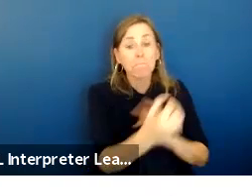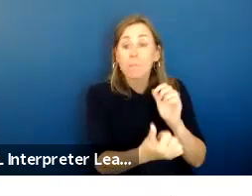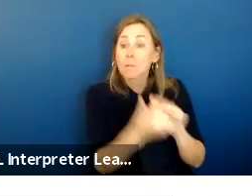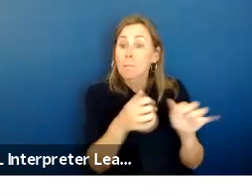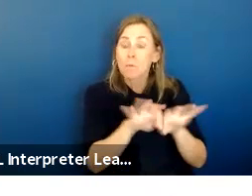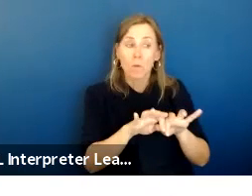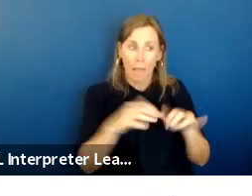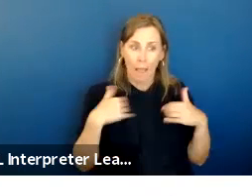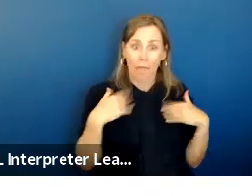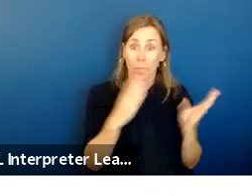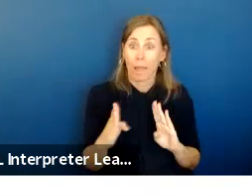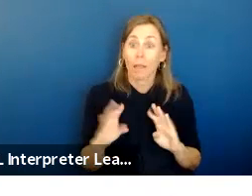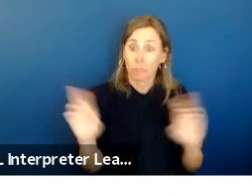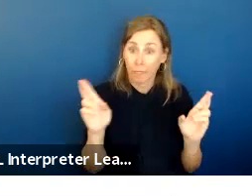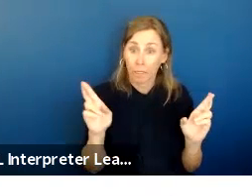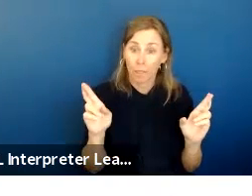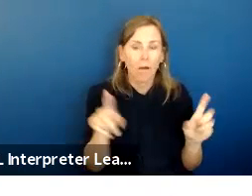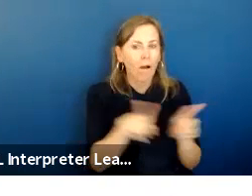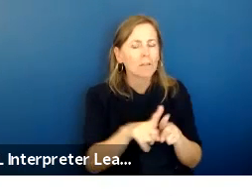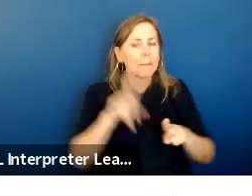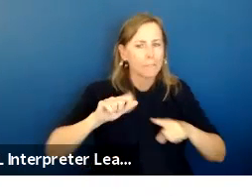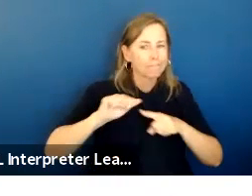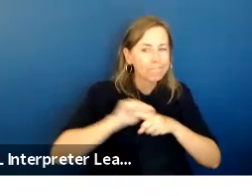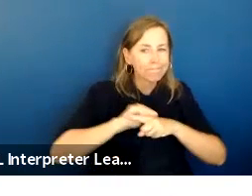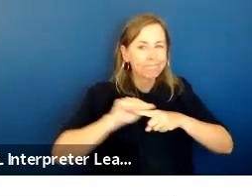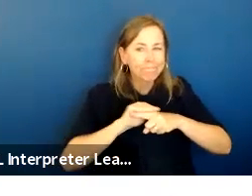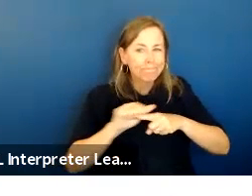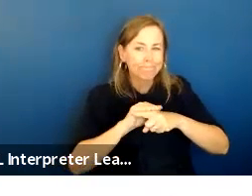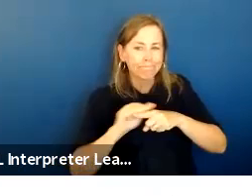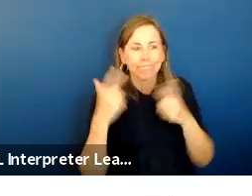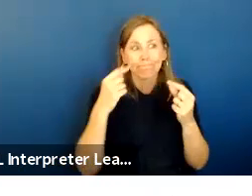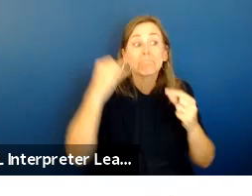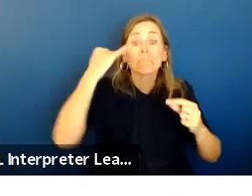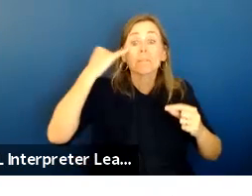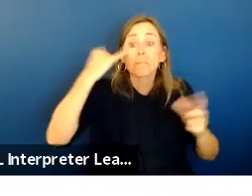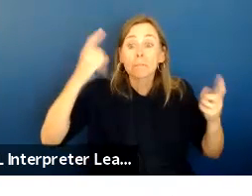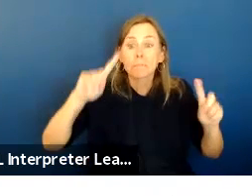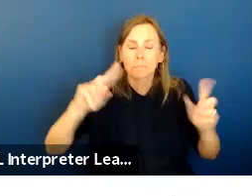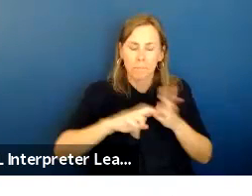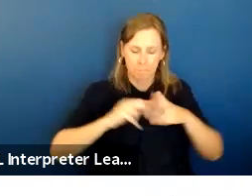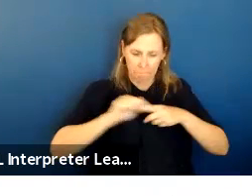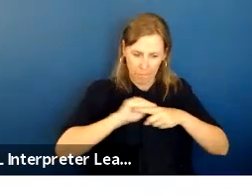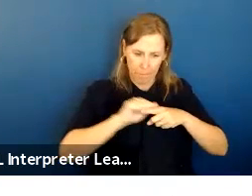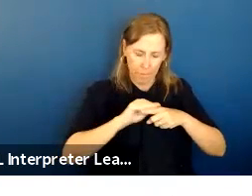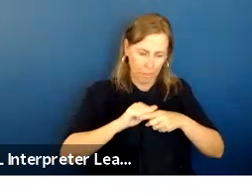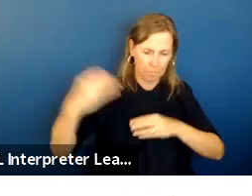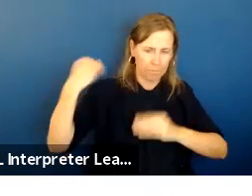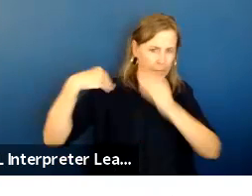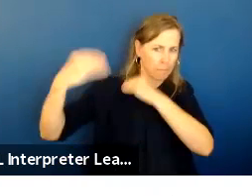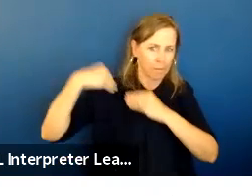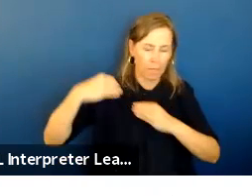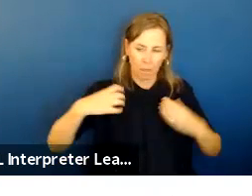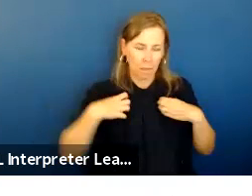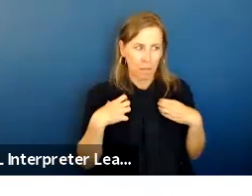of a disaster, but you need to practice your plan, including evacuation routes with your family. So if or when something